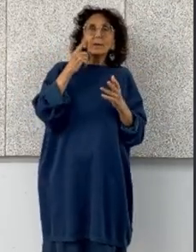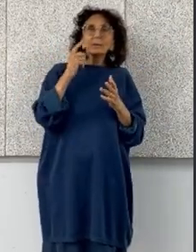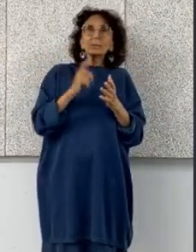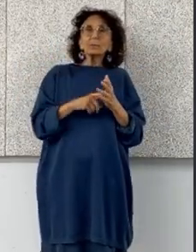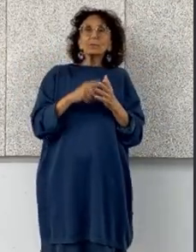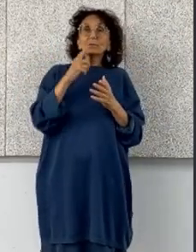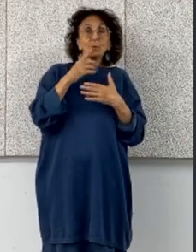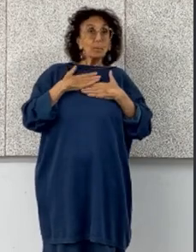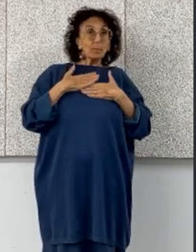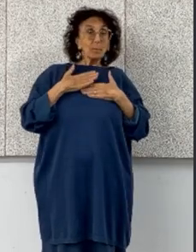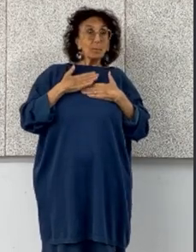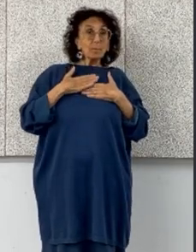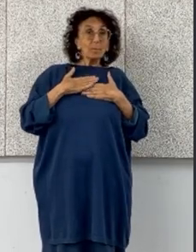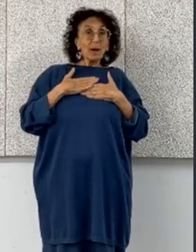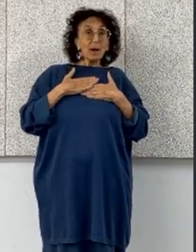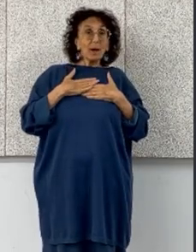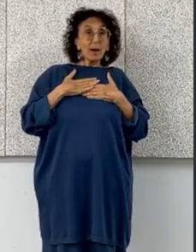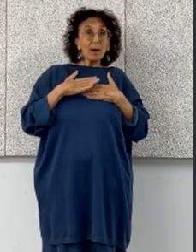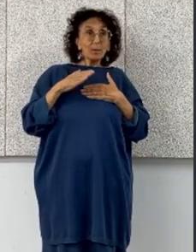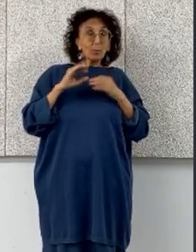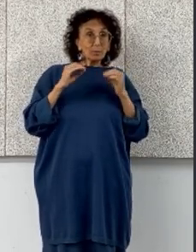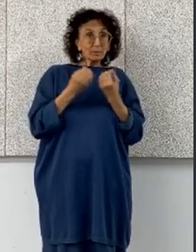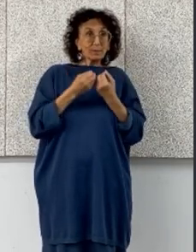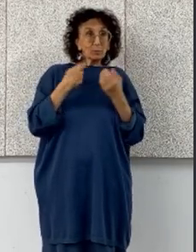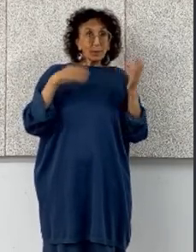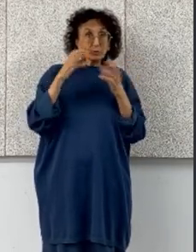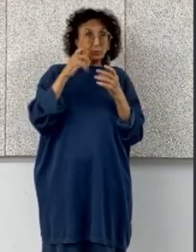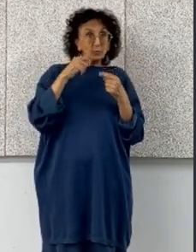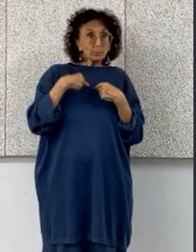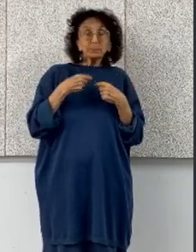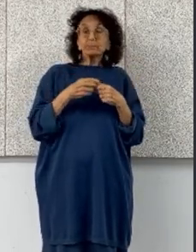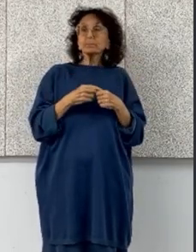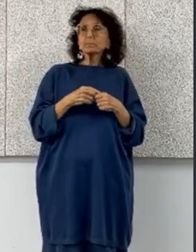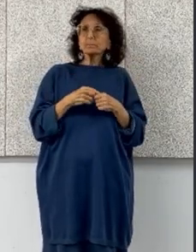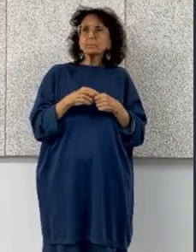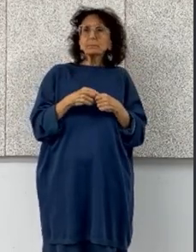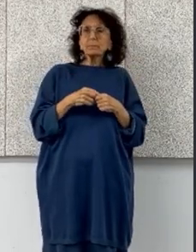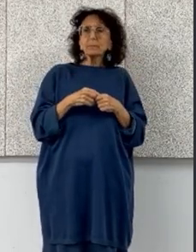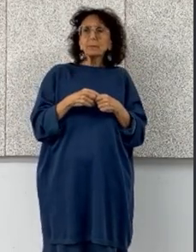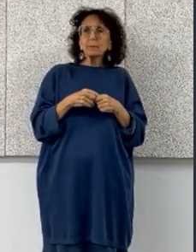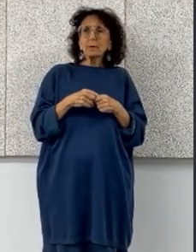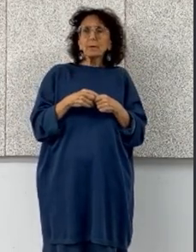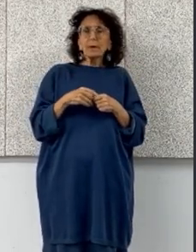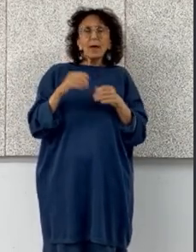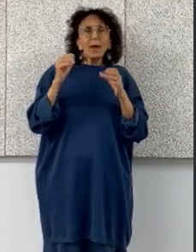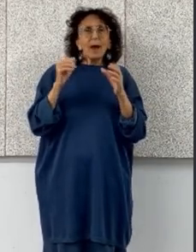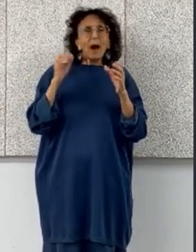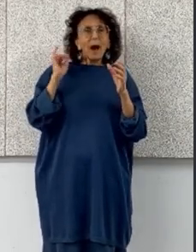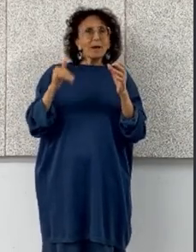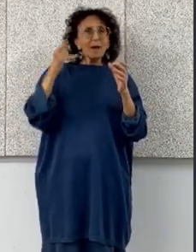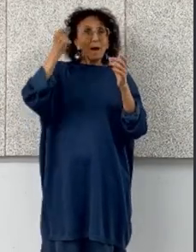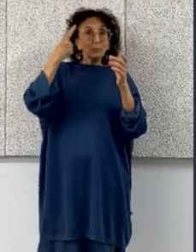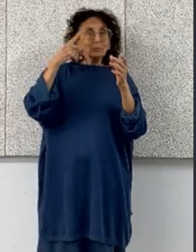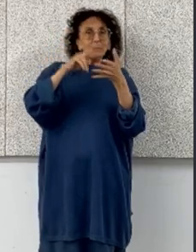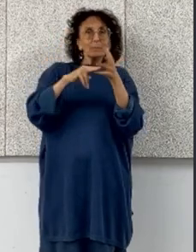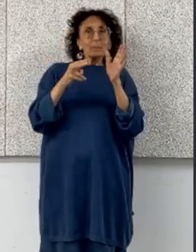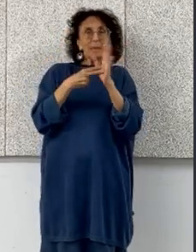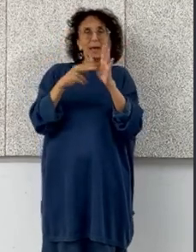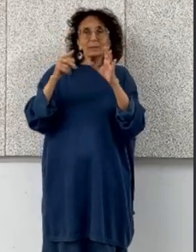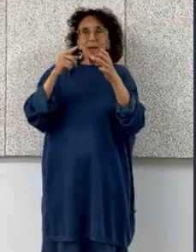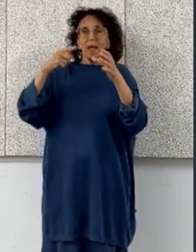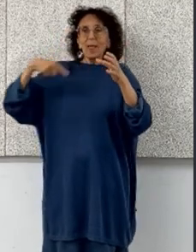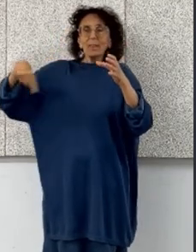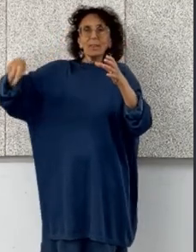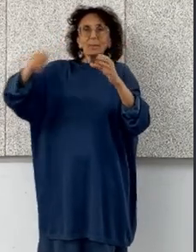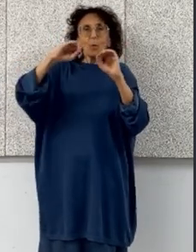in my search process is it meant that there had to have been agreement about the ethics and